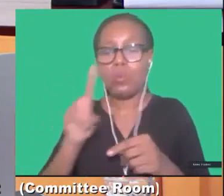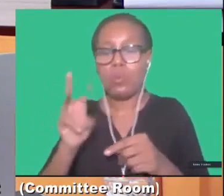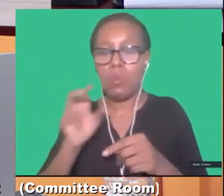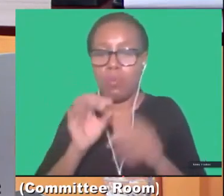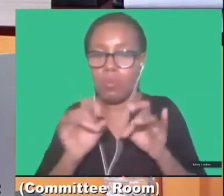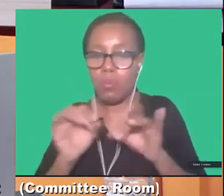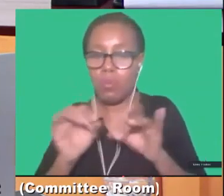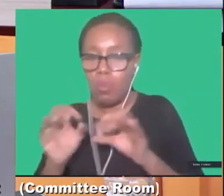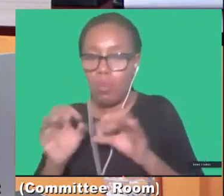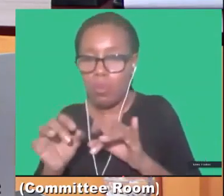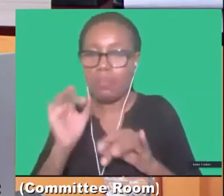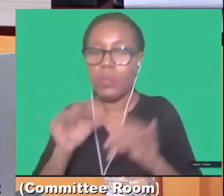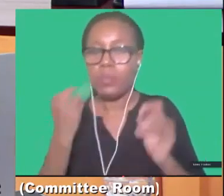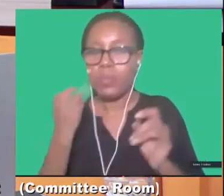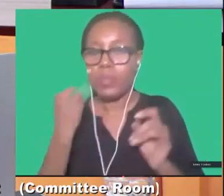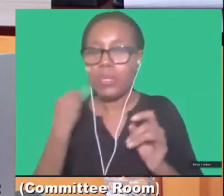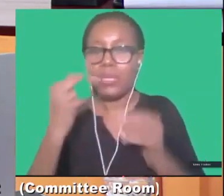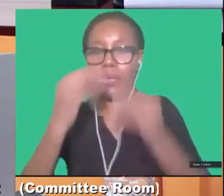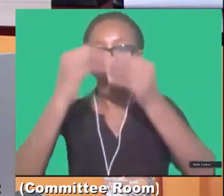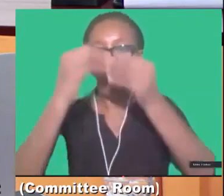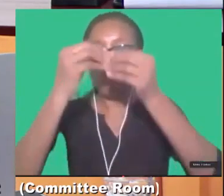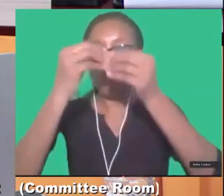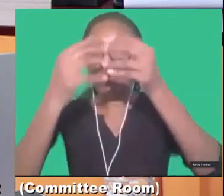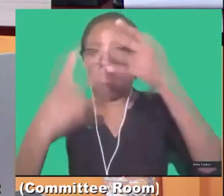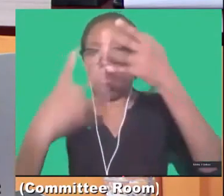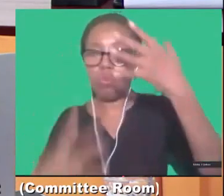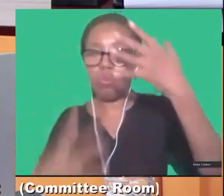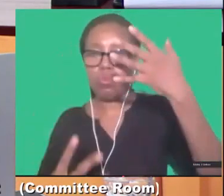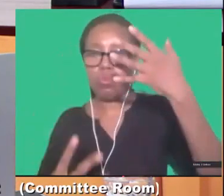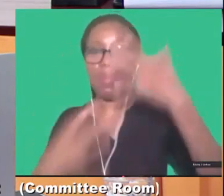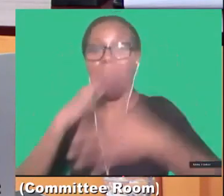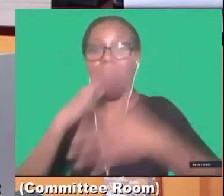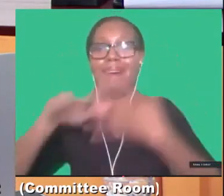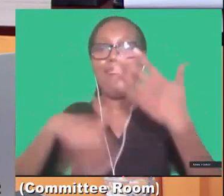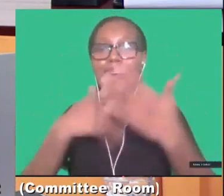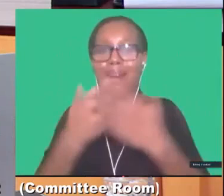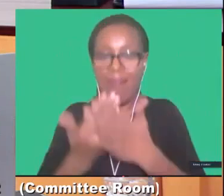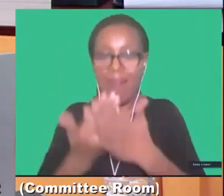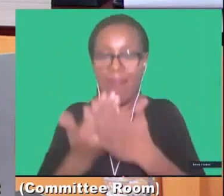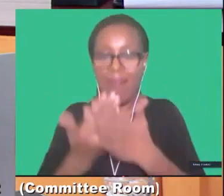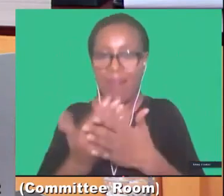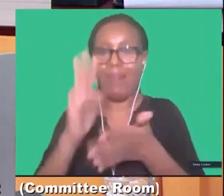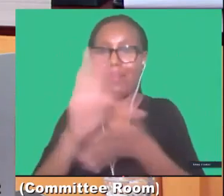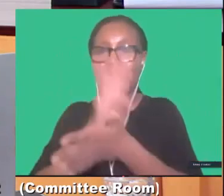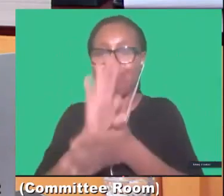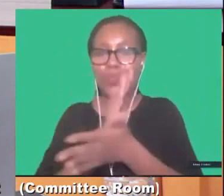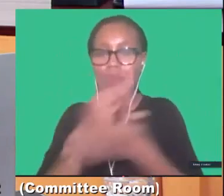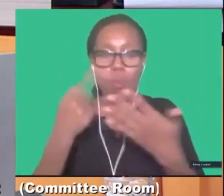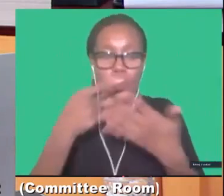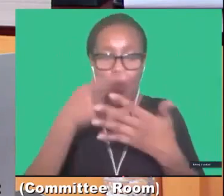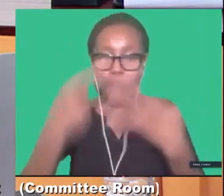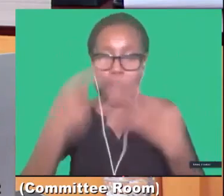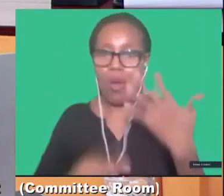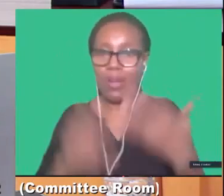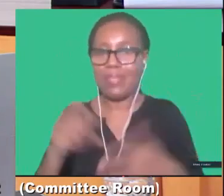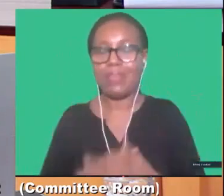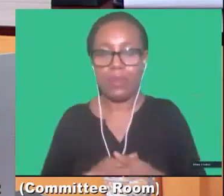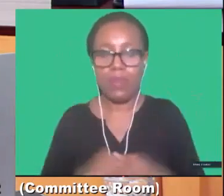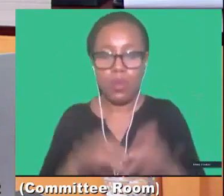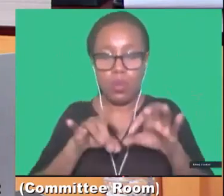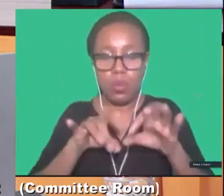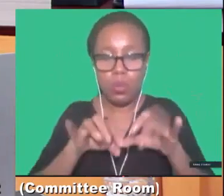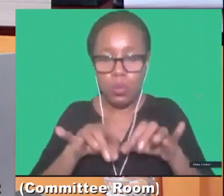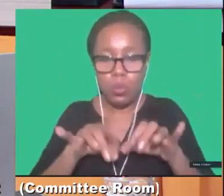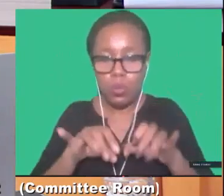there, and it guides you as you go through each field, so that when you enter and you click submit, we know that we are getting information in